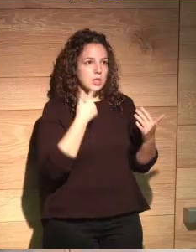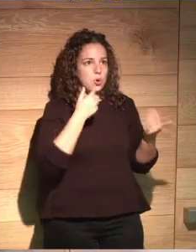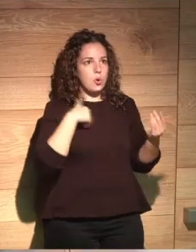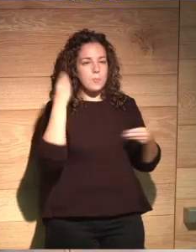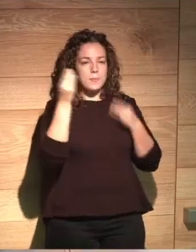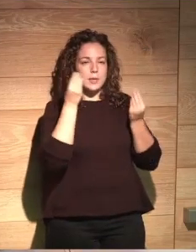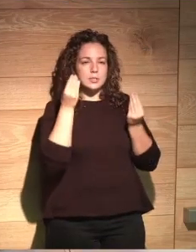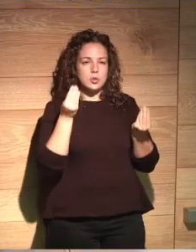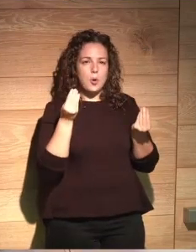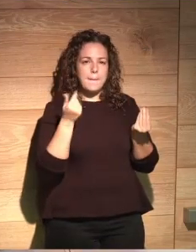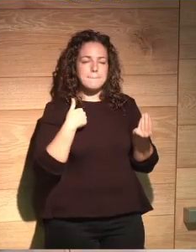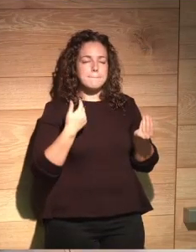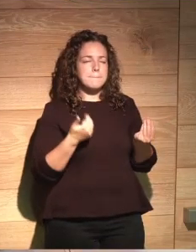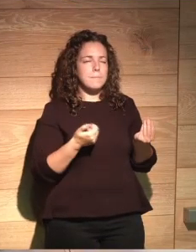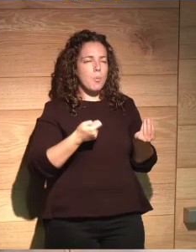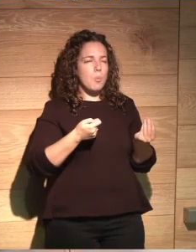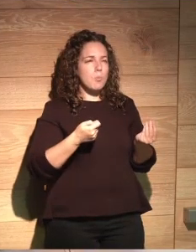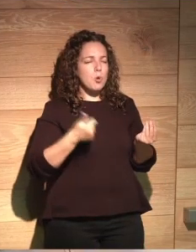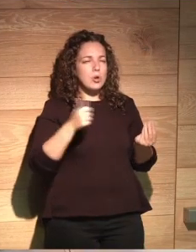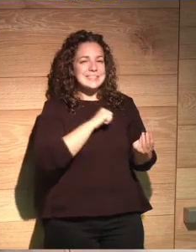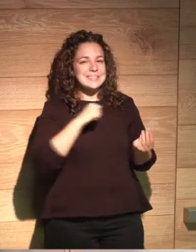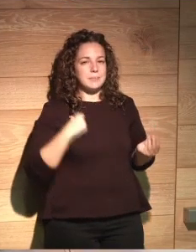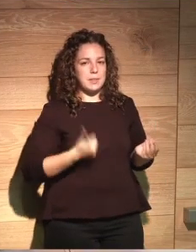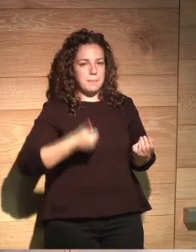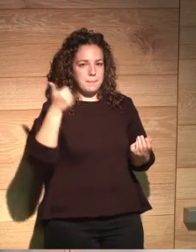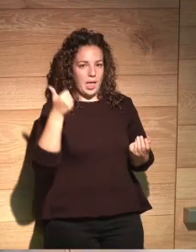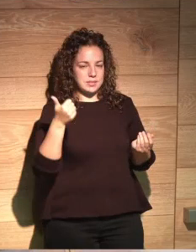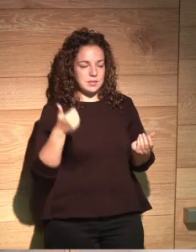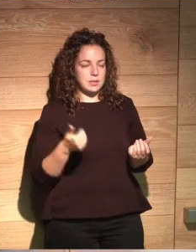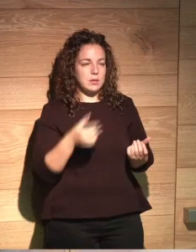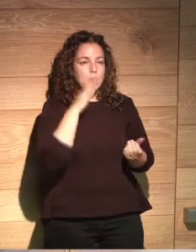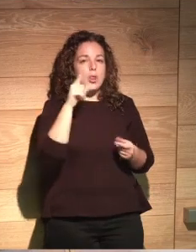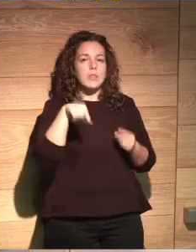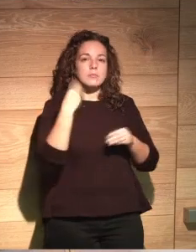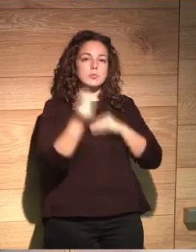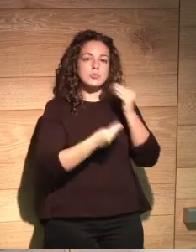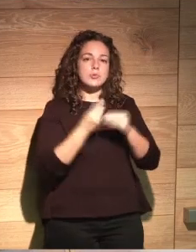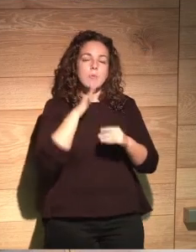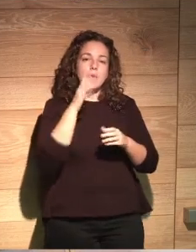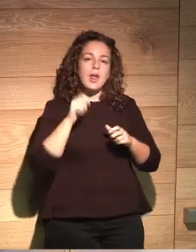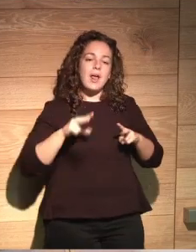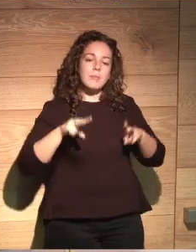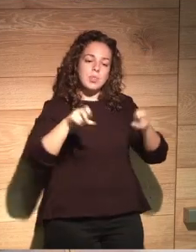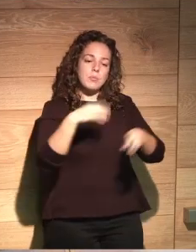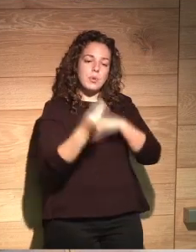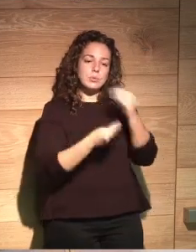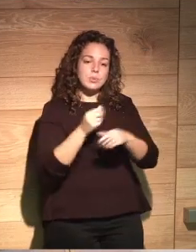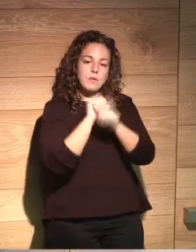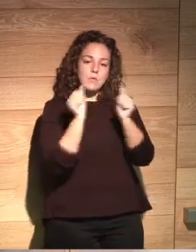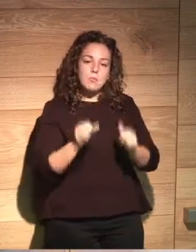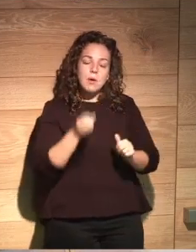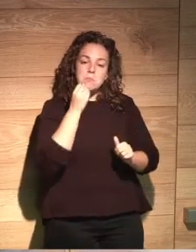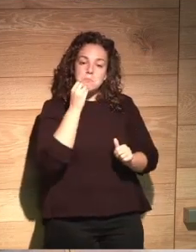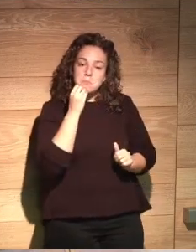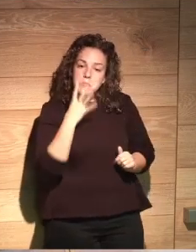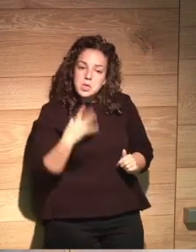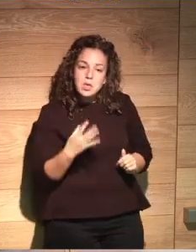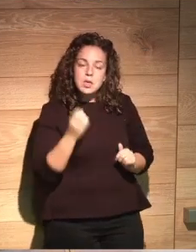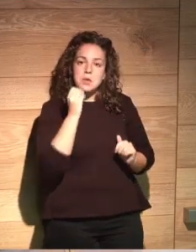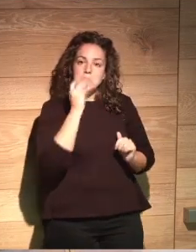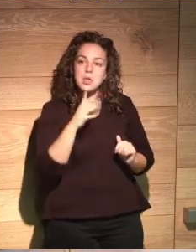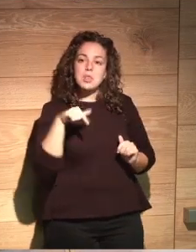referring to technology, okay? But in the case of technology, I think this is more independent. Technology is more autonomous. We use it in